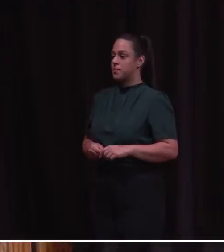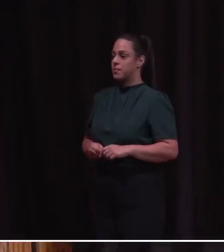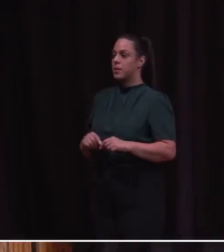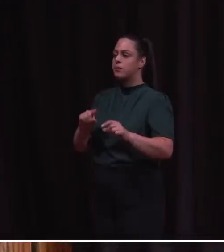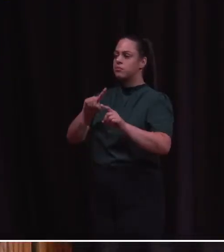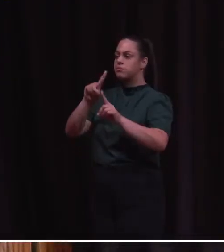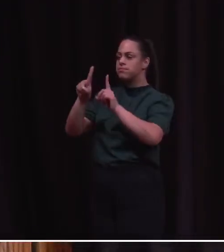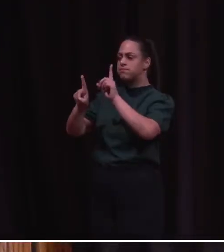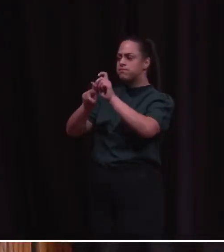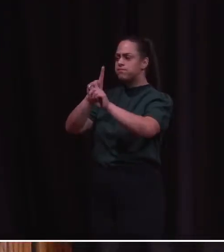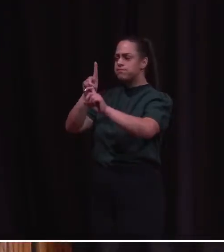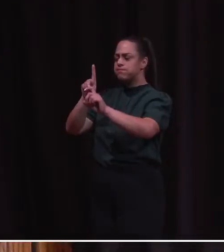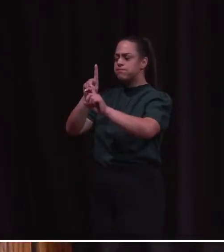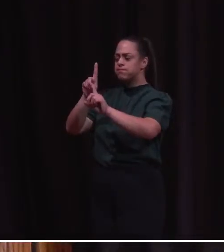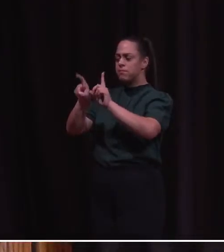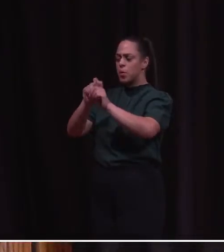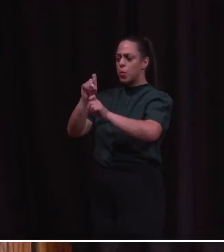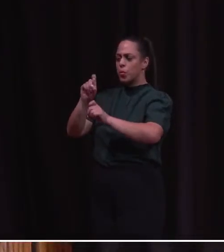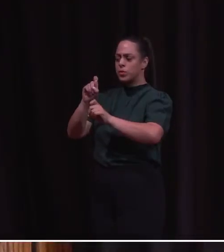of gender?